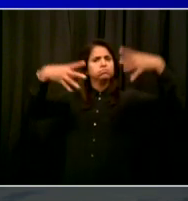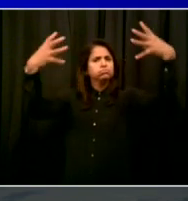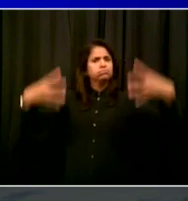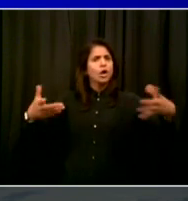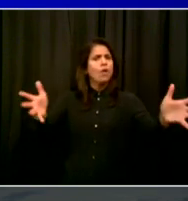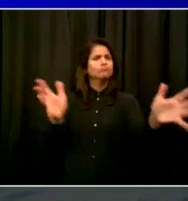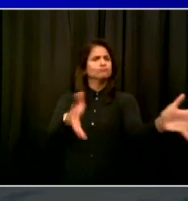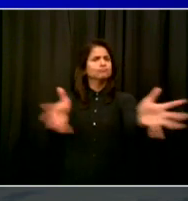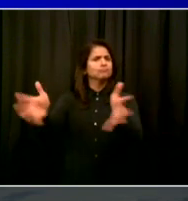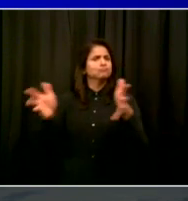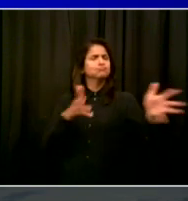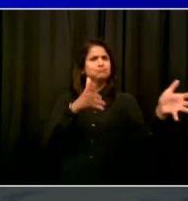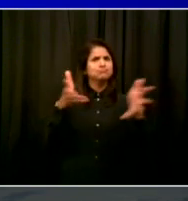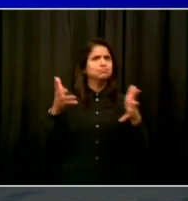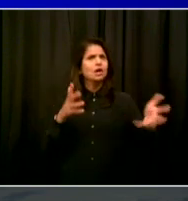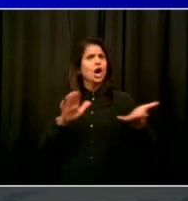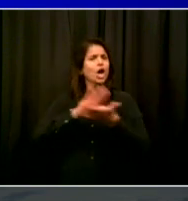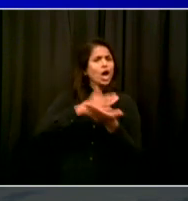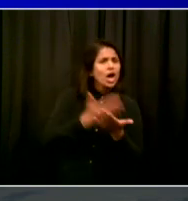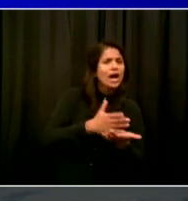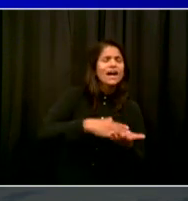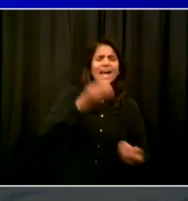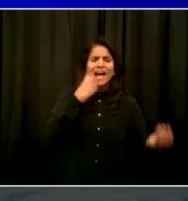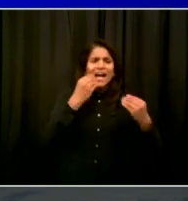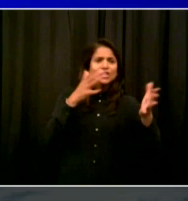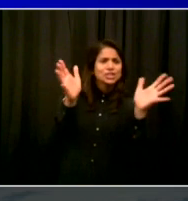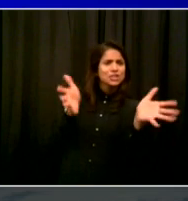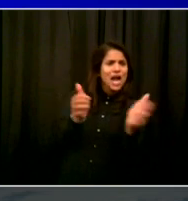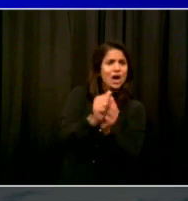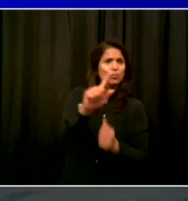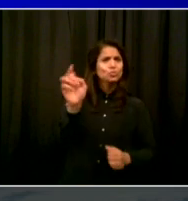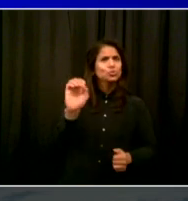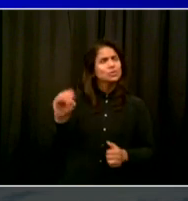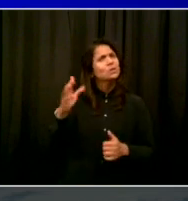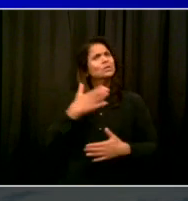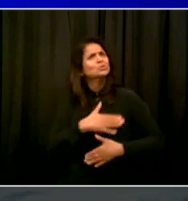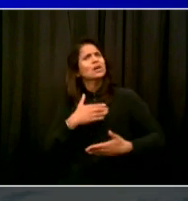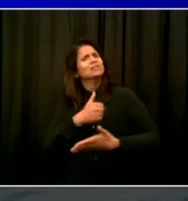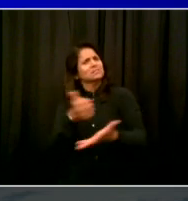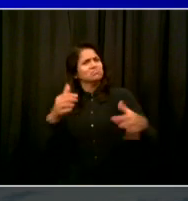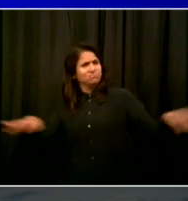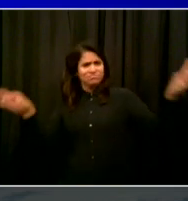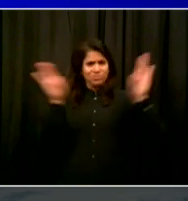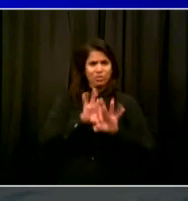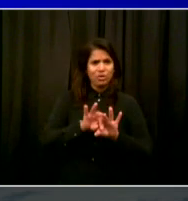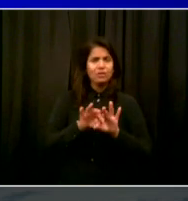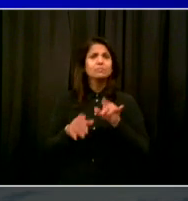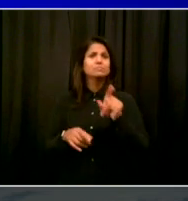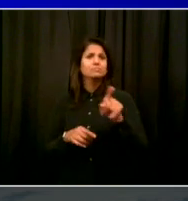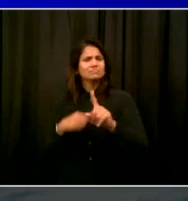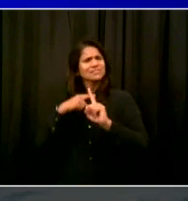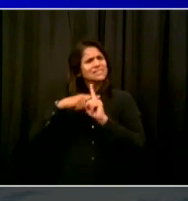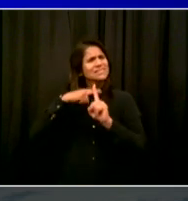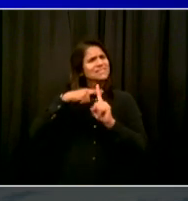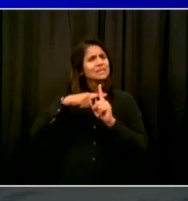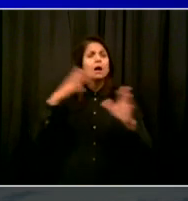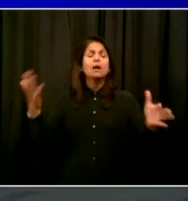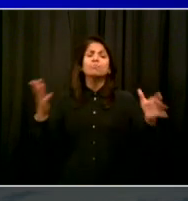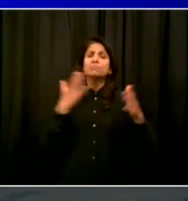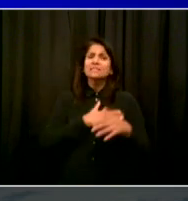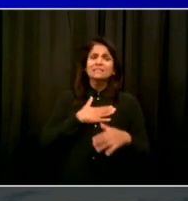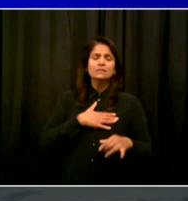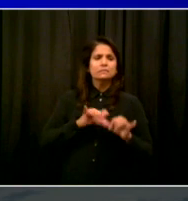Finally, the core 4 and testing remain the cornerstones of keeping our city safe during the holidays, but